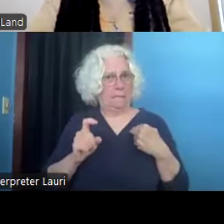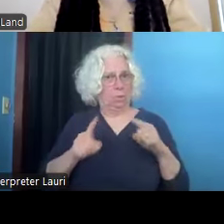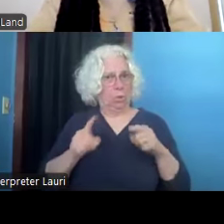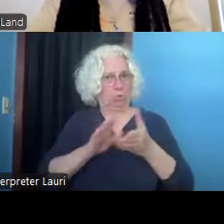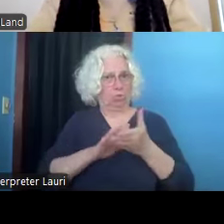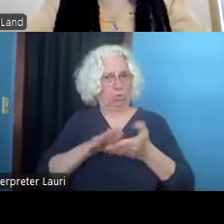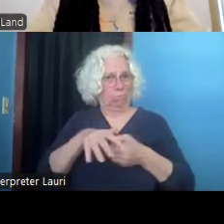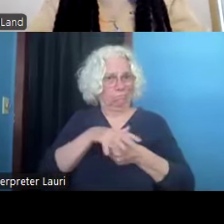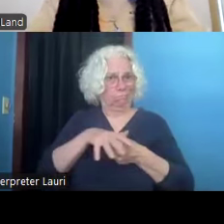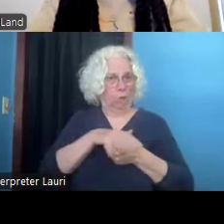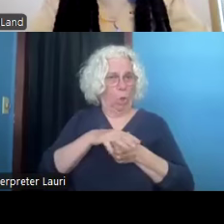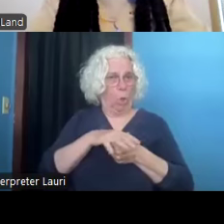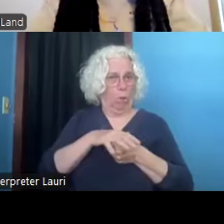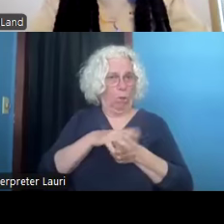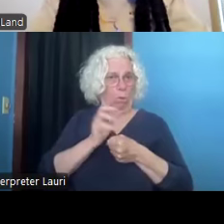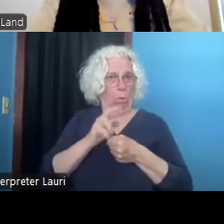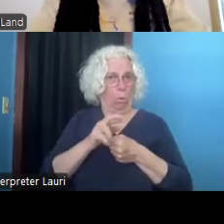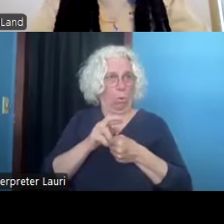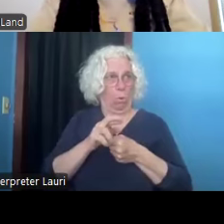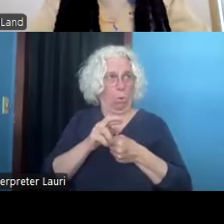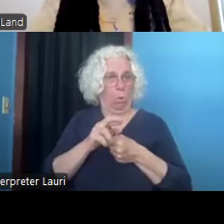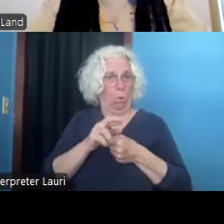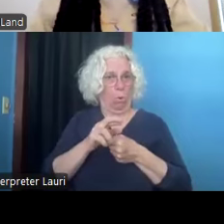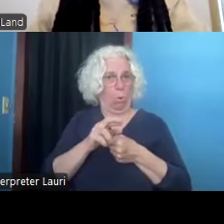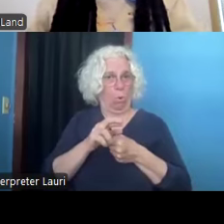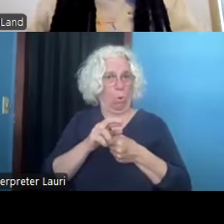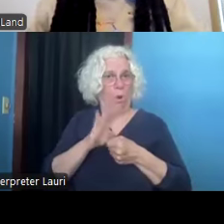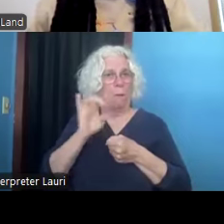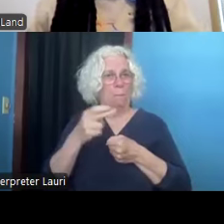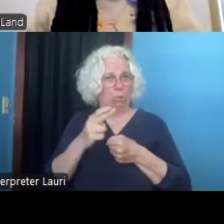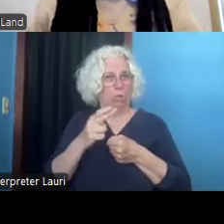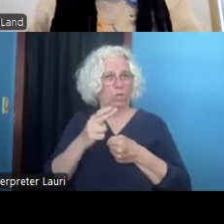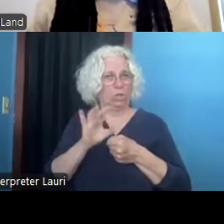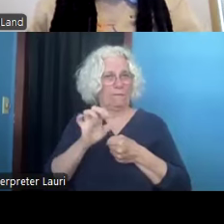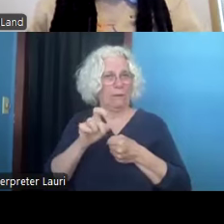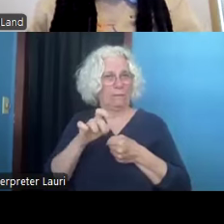fellow have to go to school within the fellowship in the Bush Foundation region?